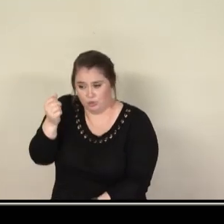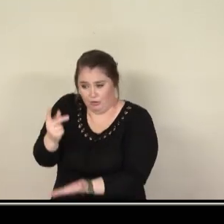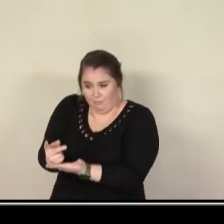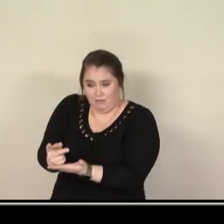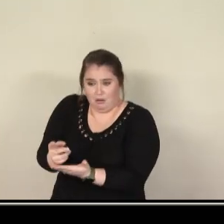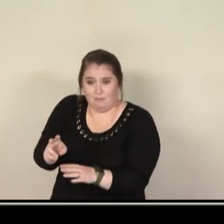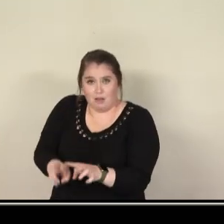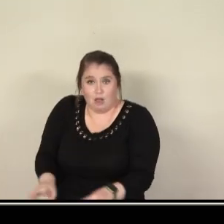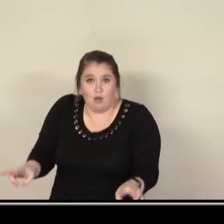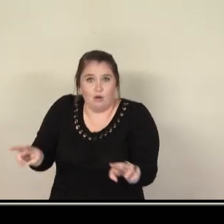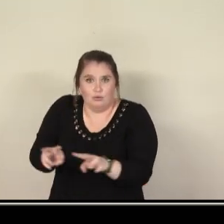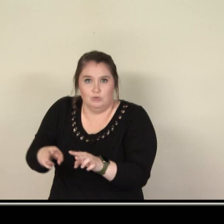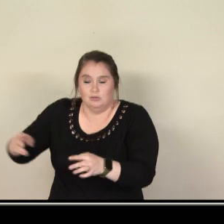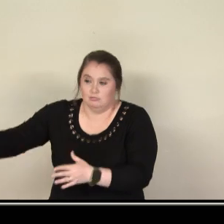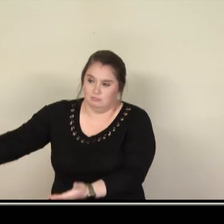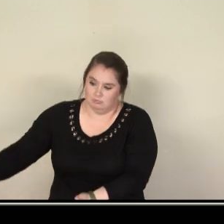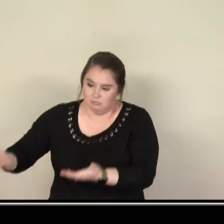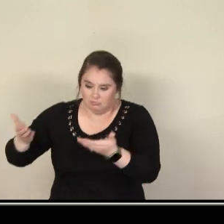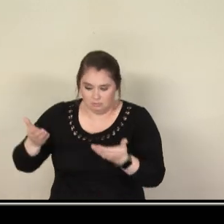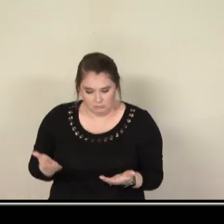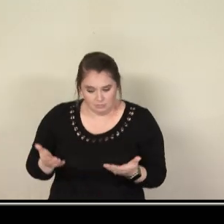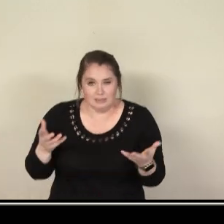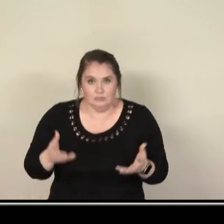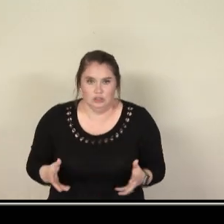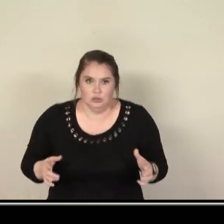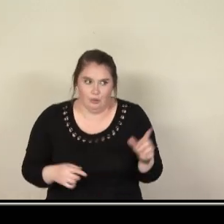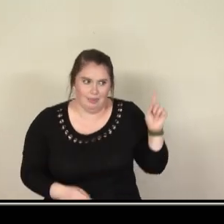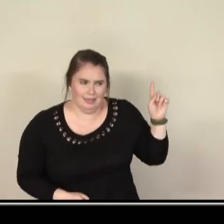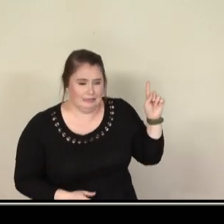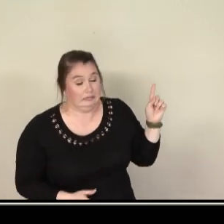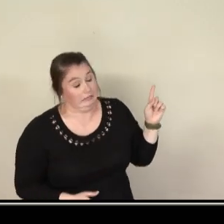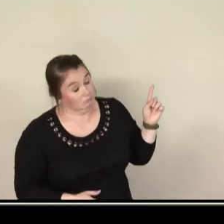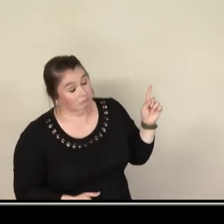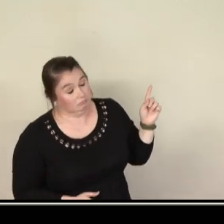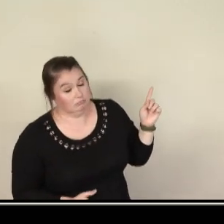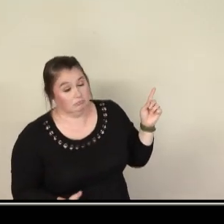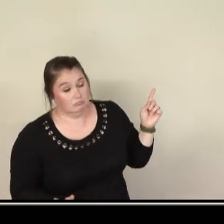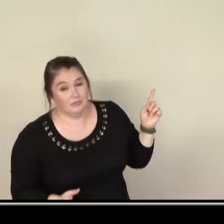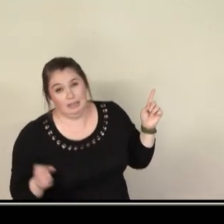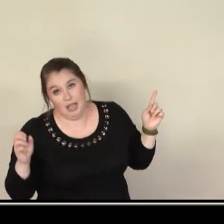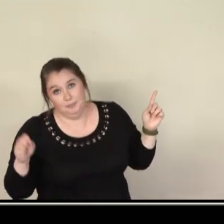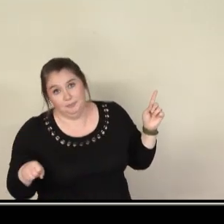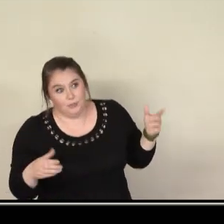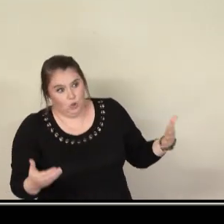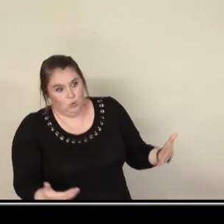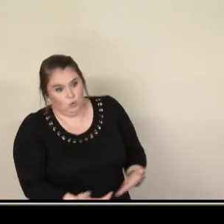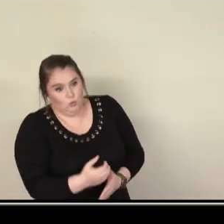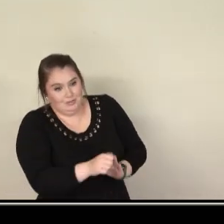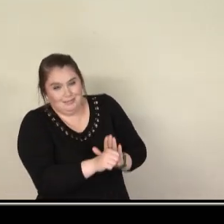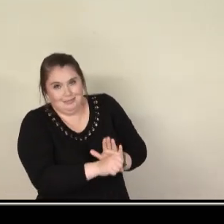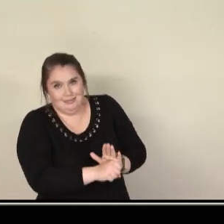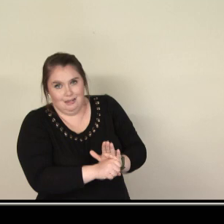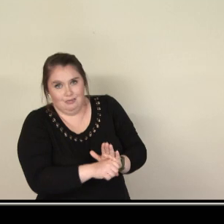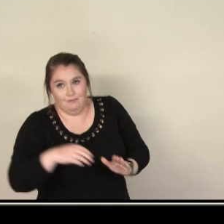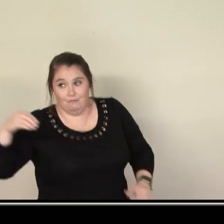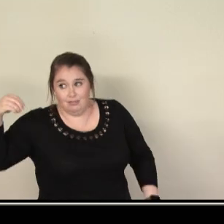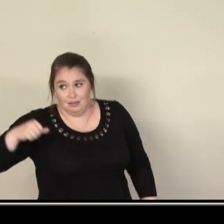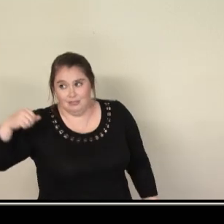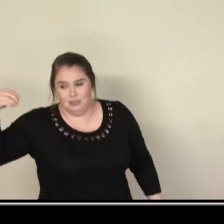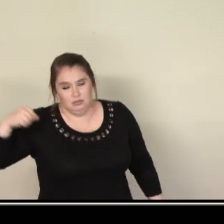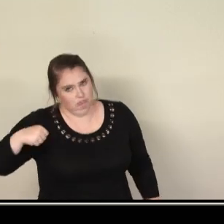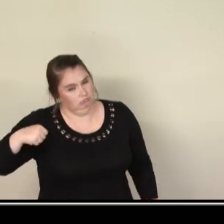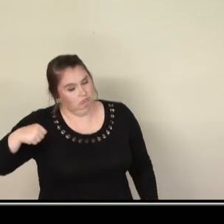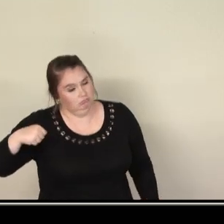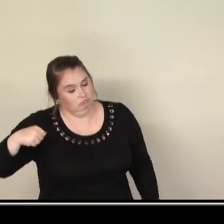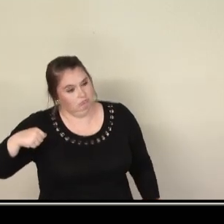And so this is yeah. New state funding is just really a challenge